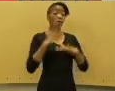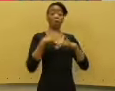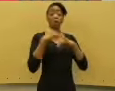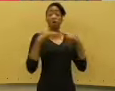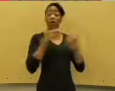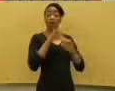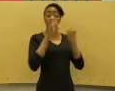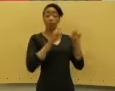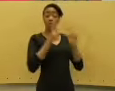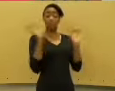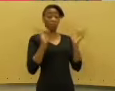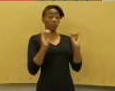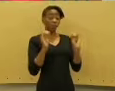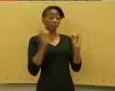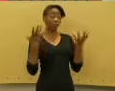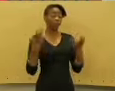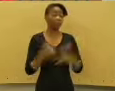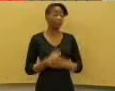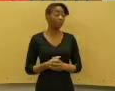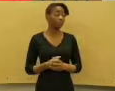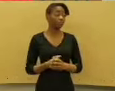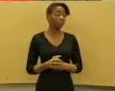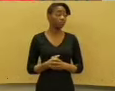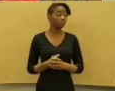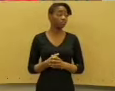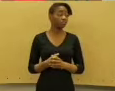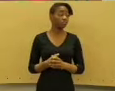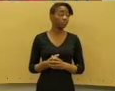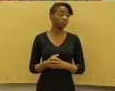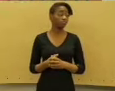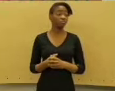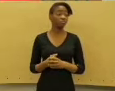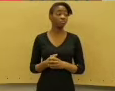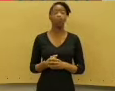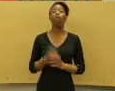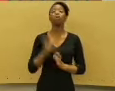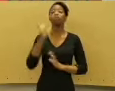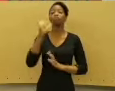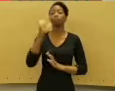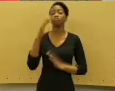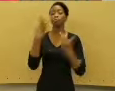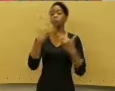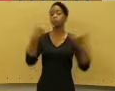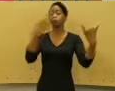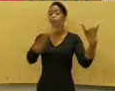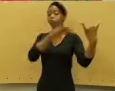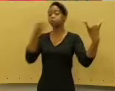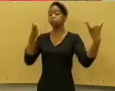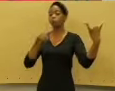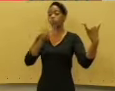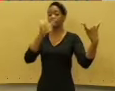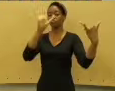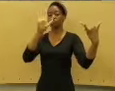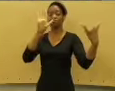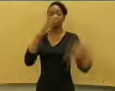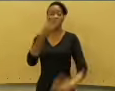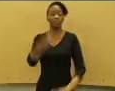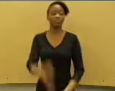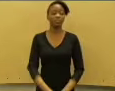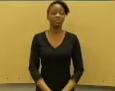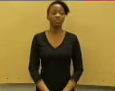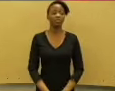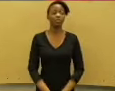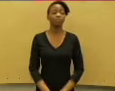online. And did you want to continue with a bit more, or we actually have one question inside with one of our speakers, Elders Patterson,